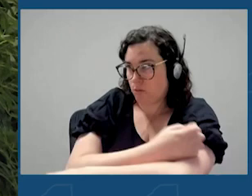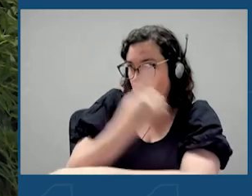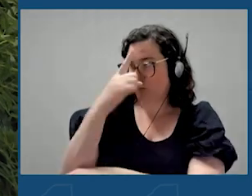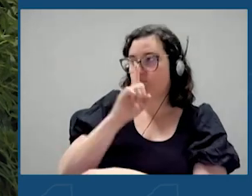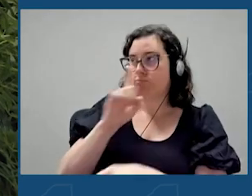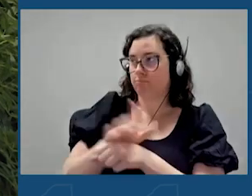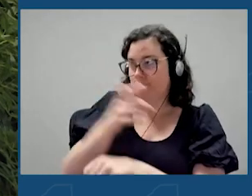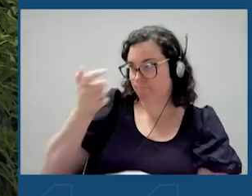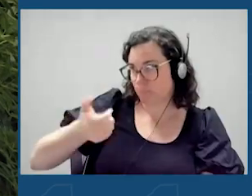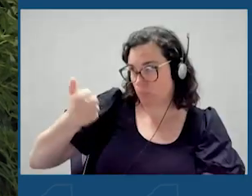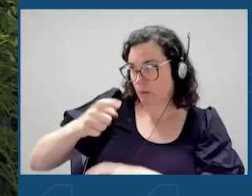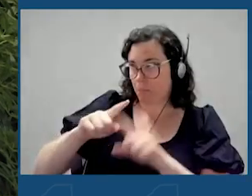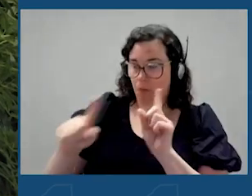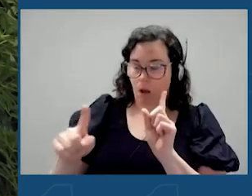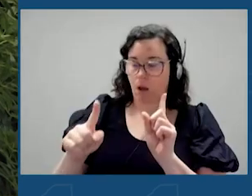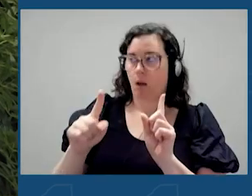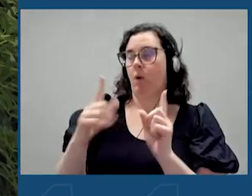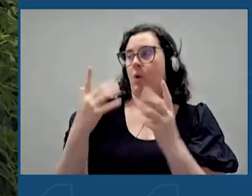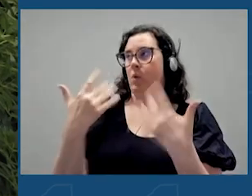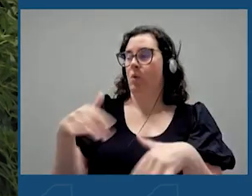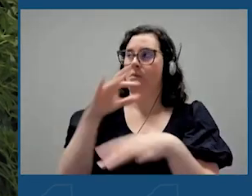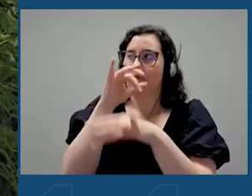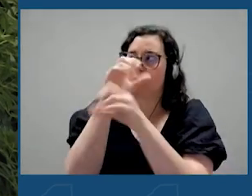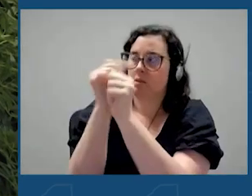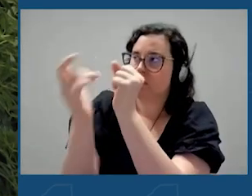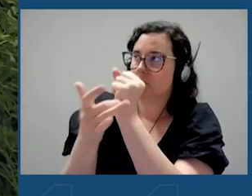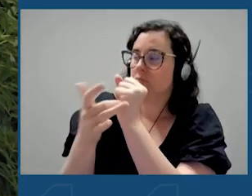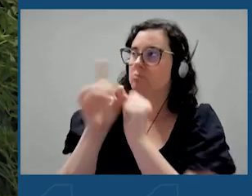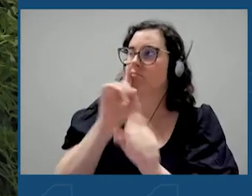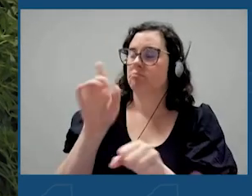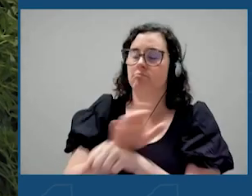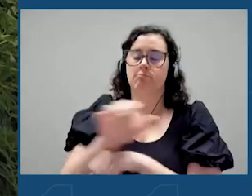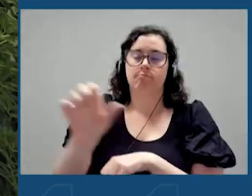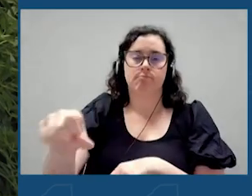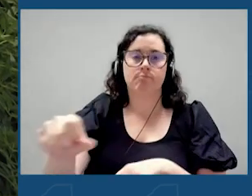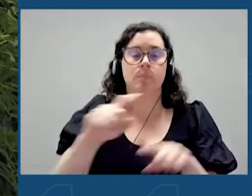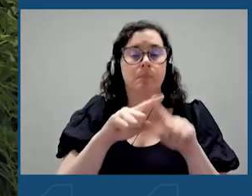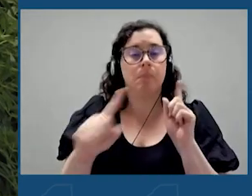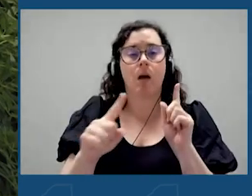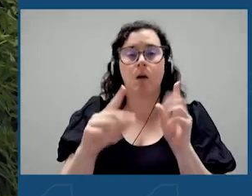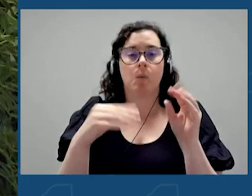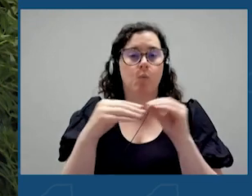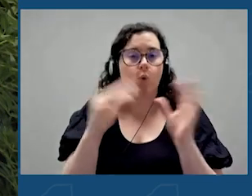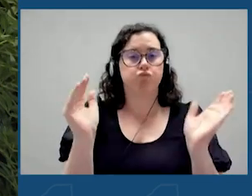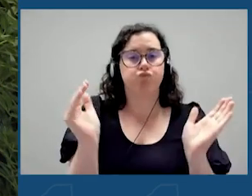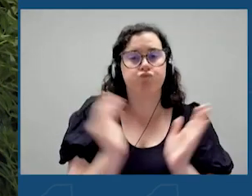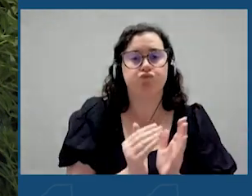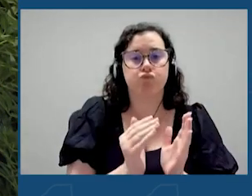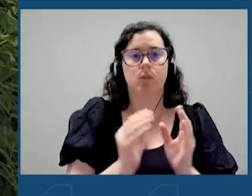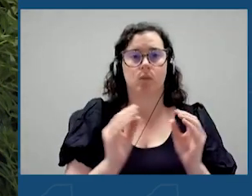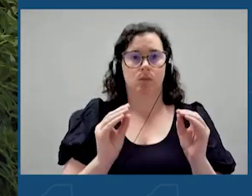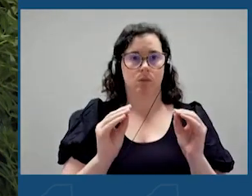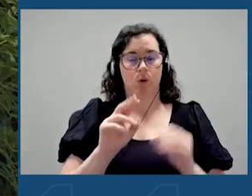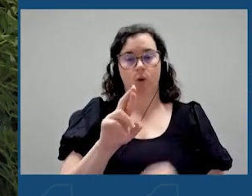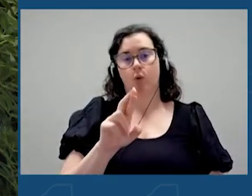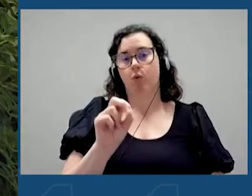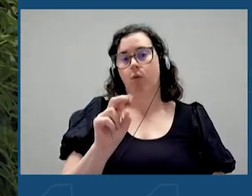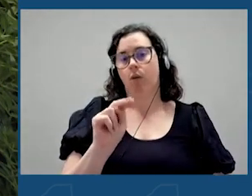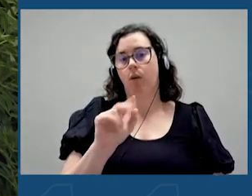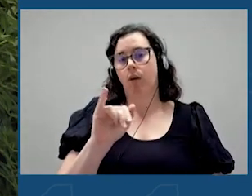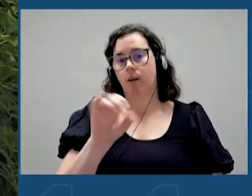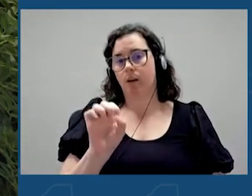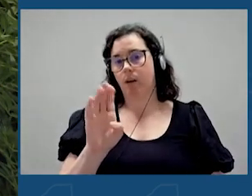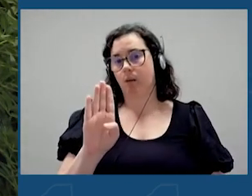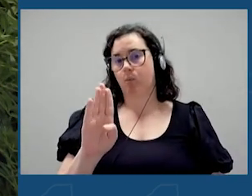technology. The other thing on the smaller side, and maybe more relatable, Ronnybrook, it looks like we're finally going to get our